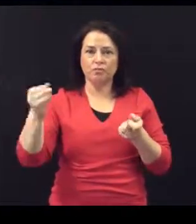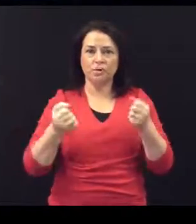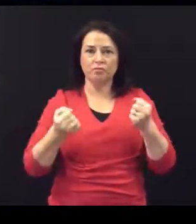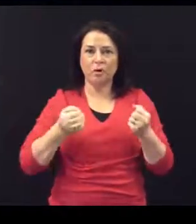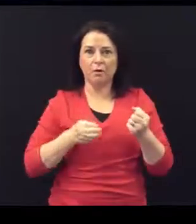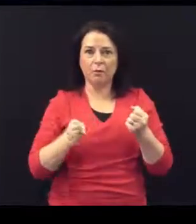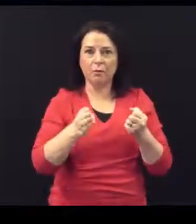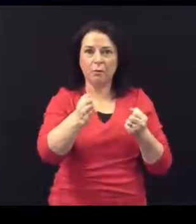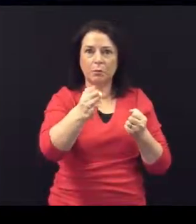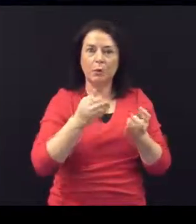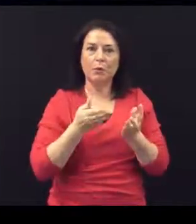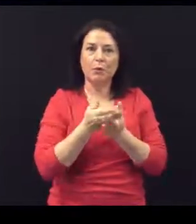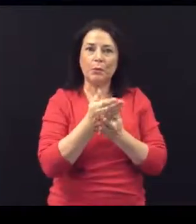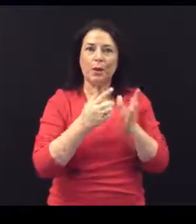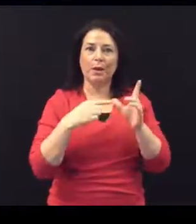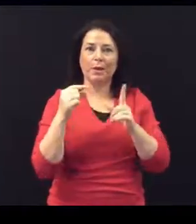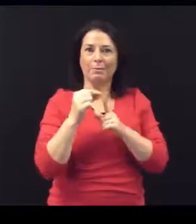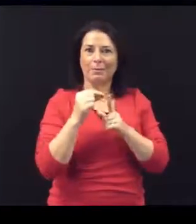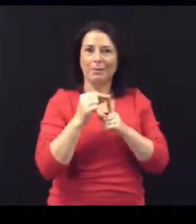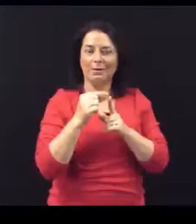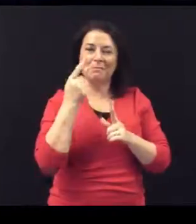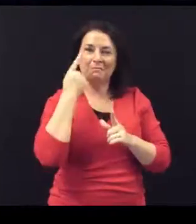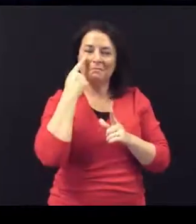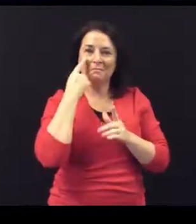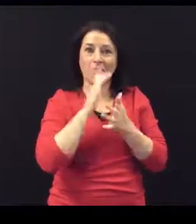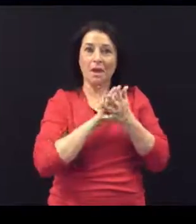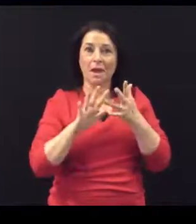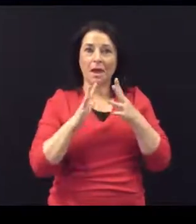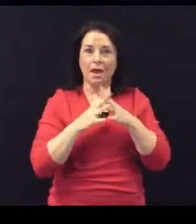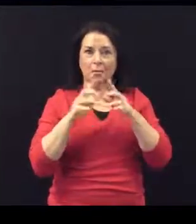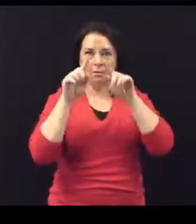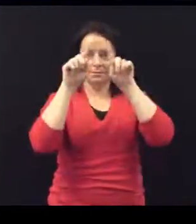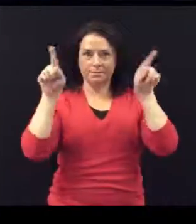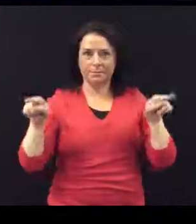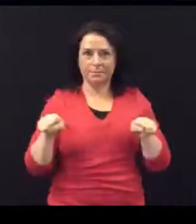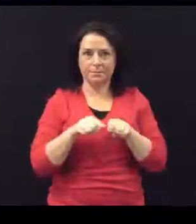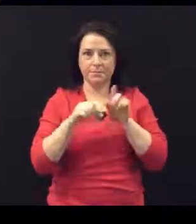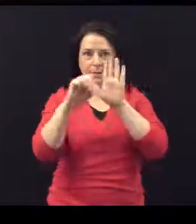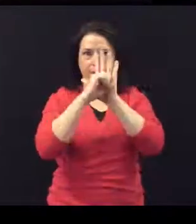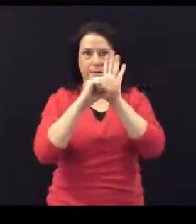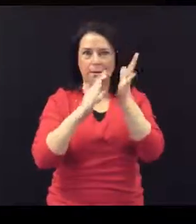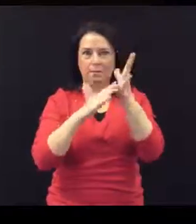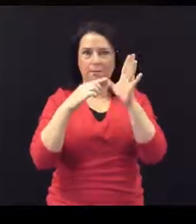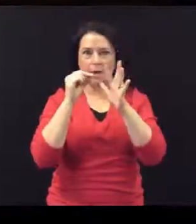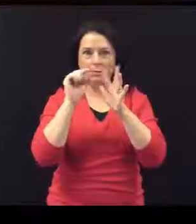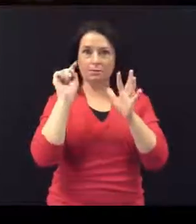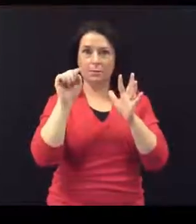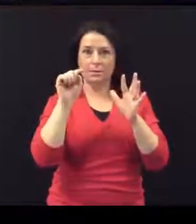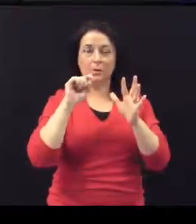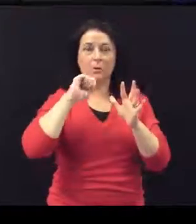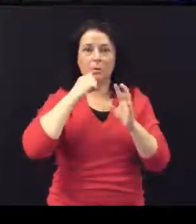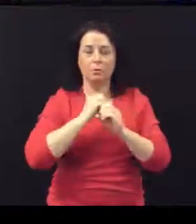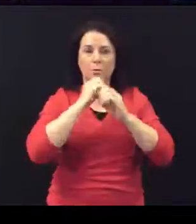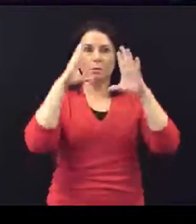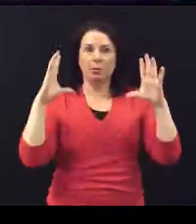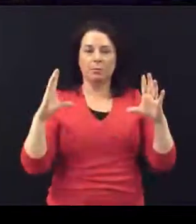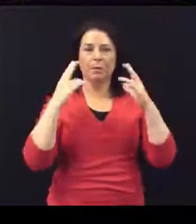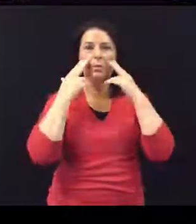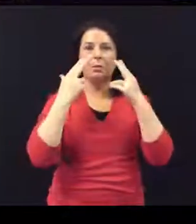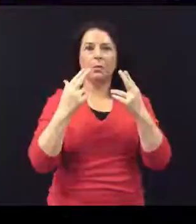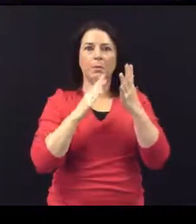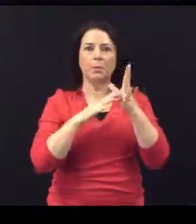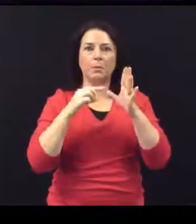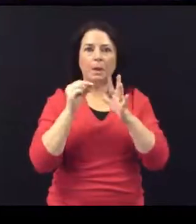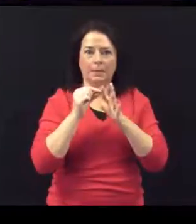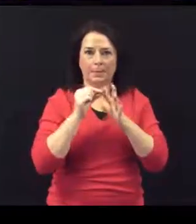driving directions, all from one easy-to-use app. Let's get started. Tap on the Maps icon. The Maps app will load, showing you a